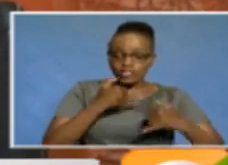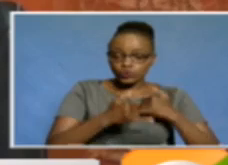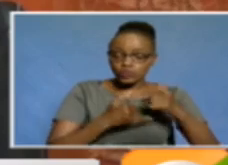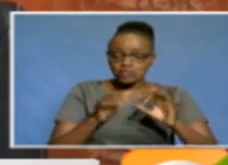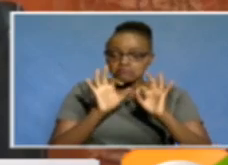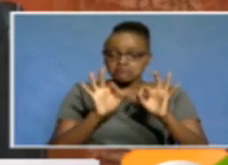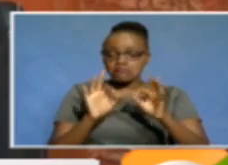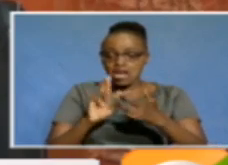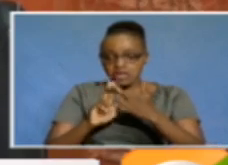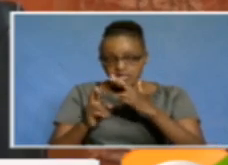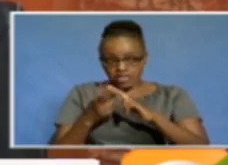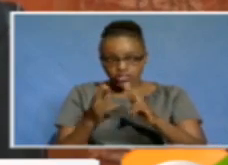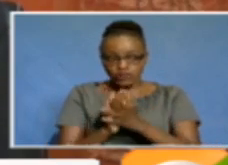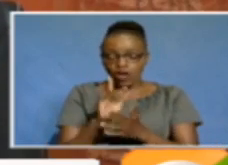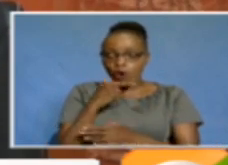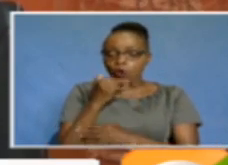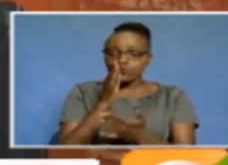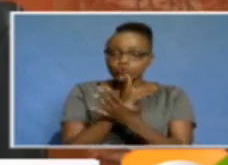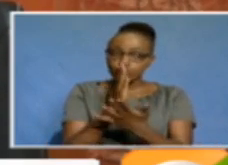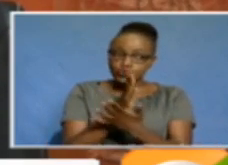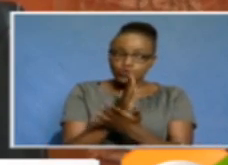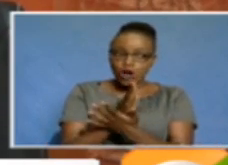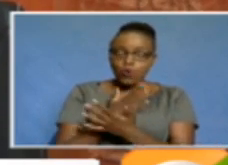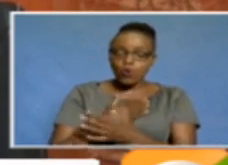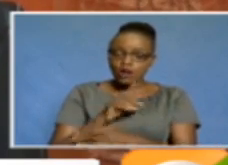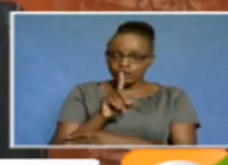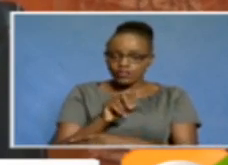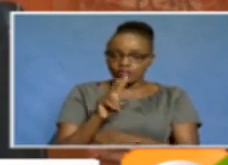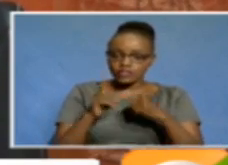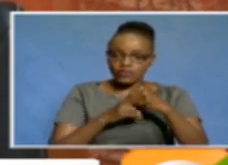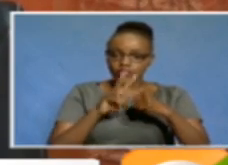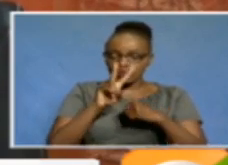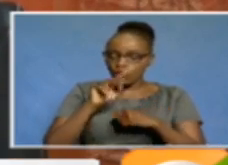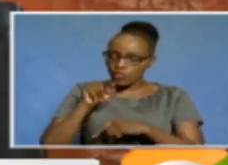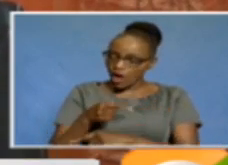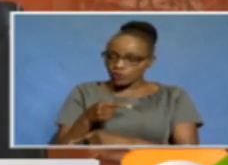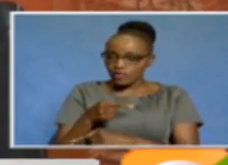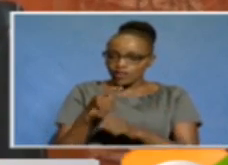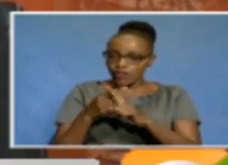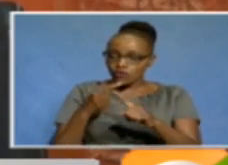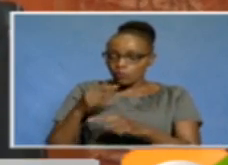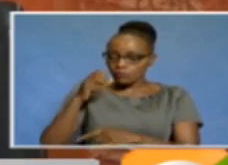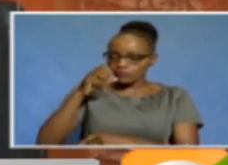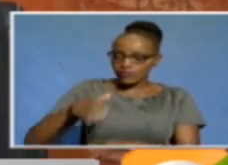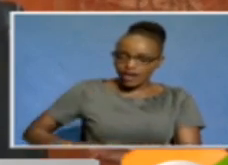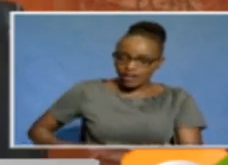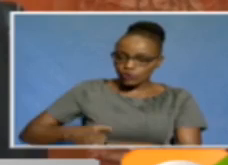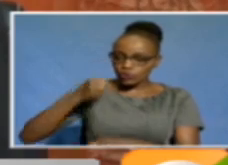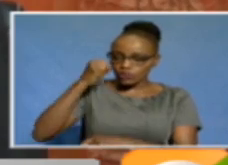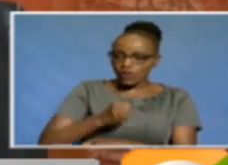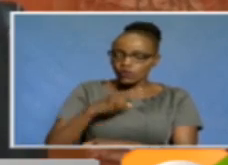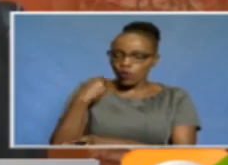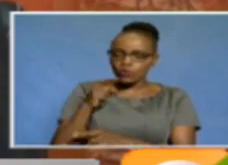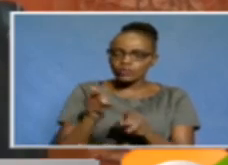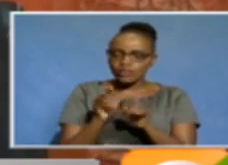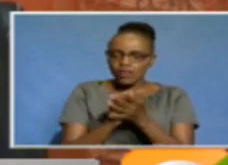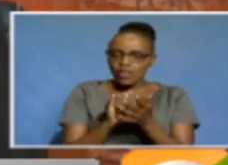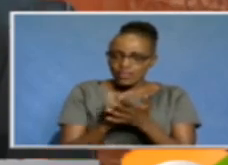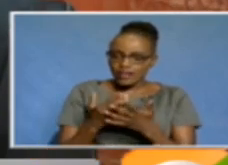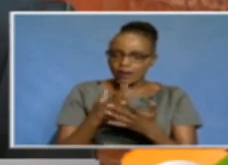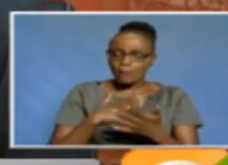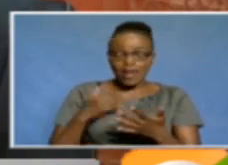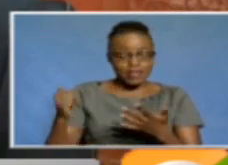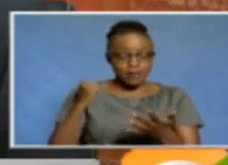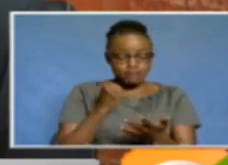excellent relations and who is indeed one of the 72,000 voters from Gatundu South who are my de facto